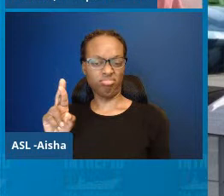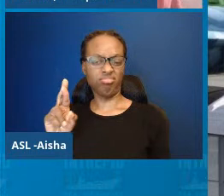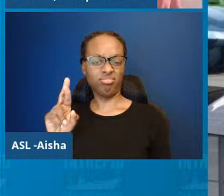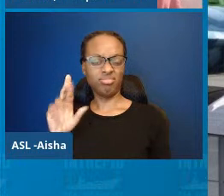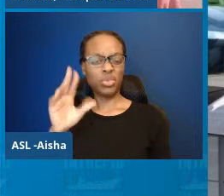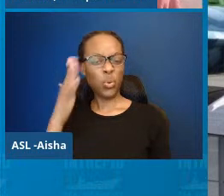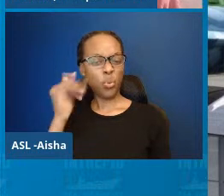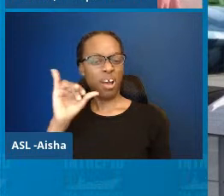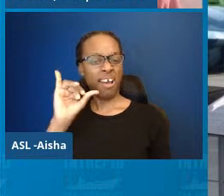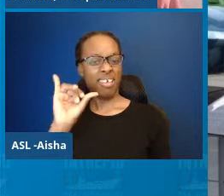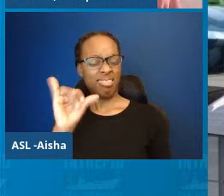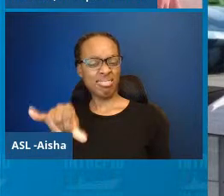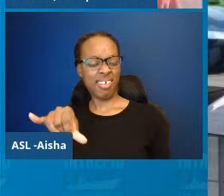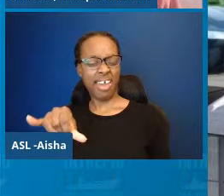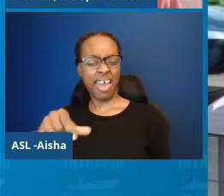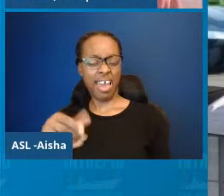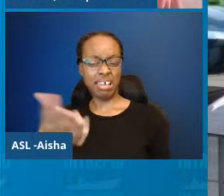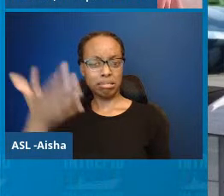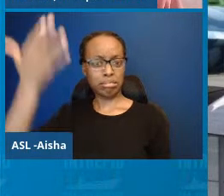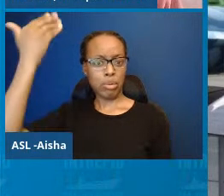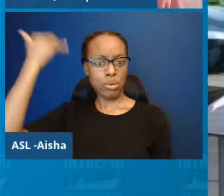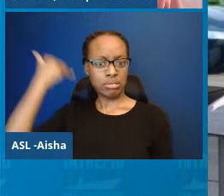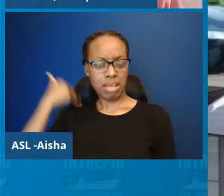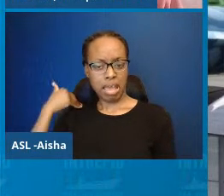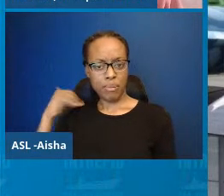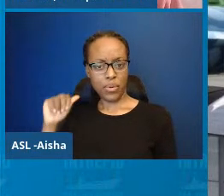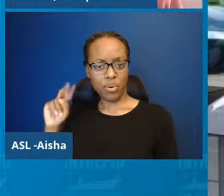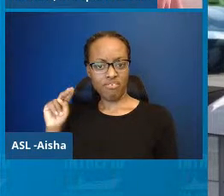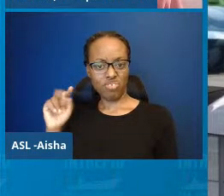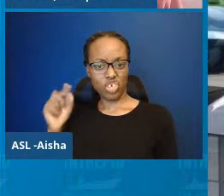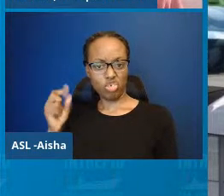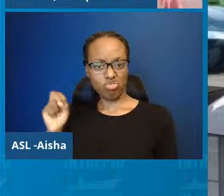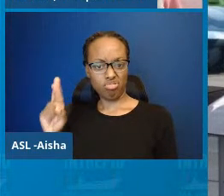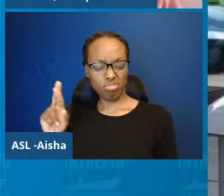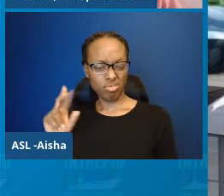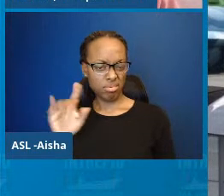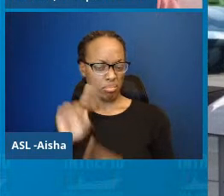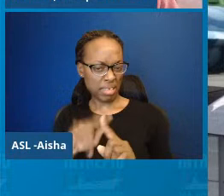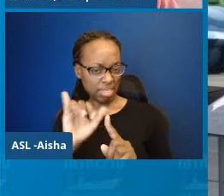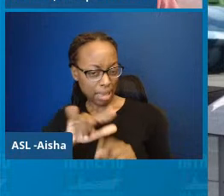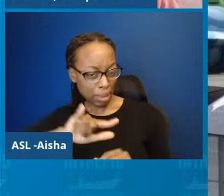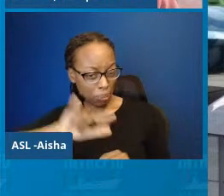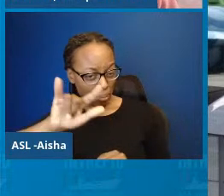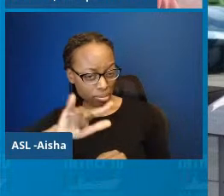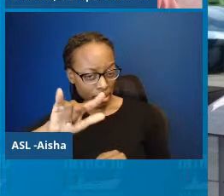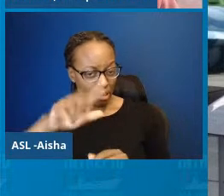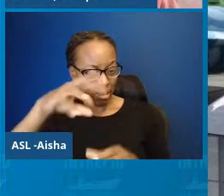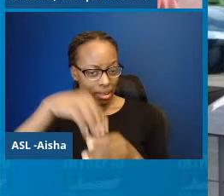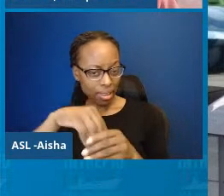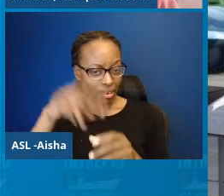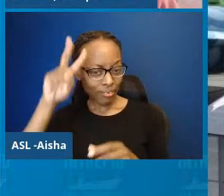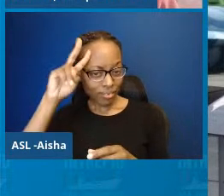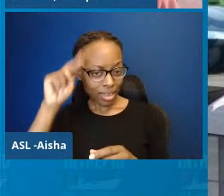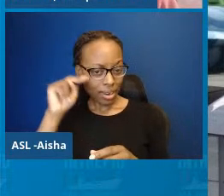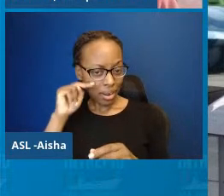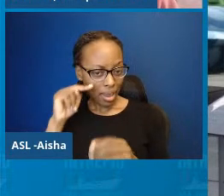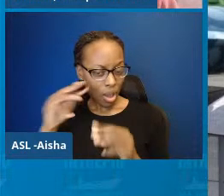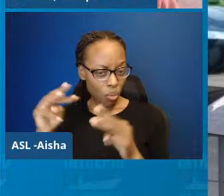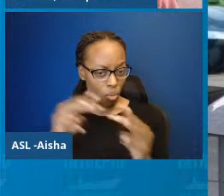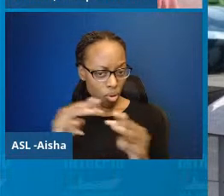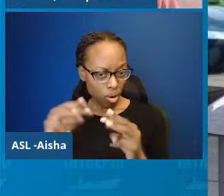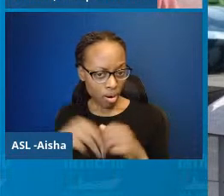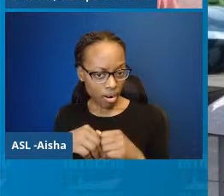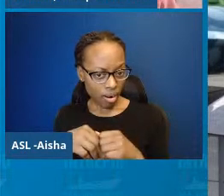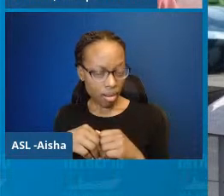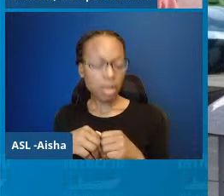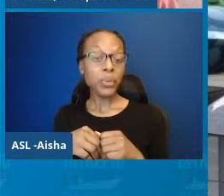War? Well, this plane, although designed in World War II,